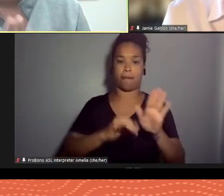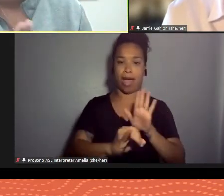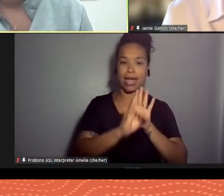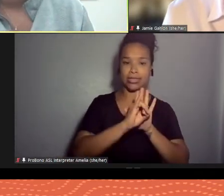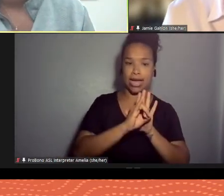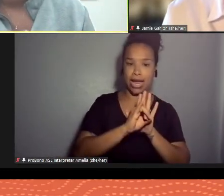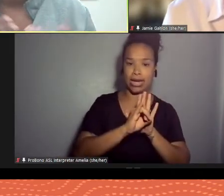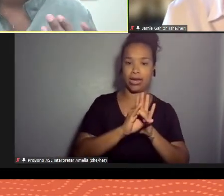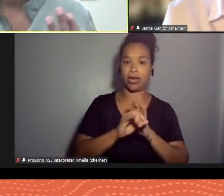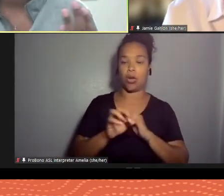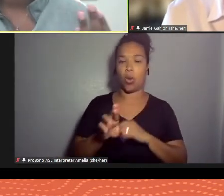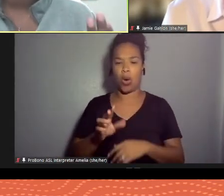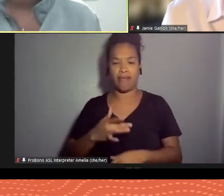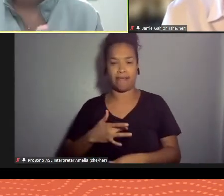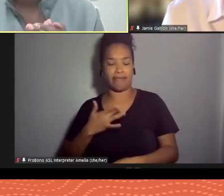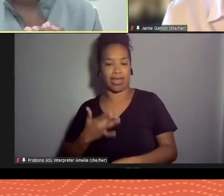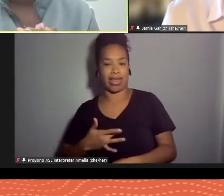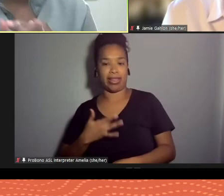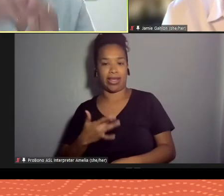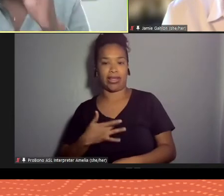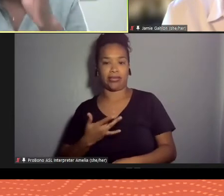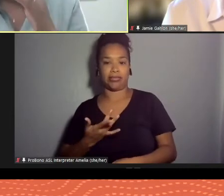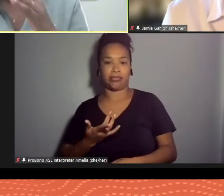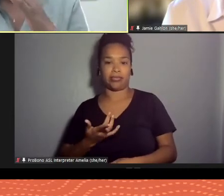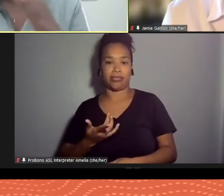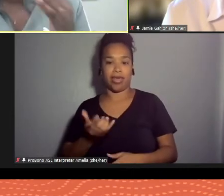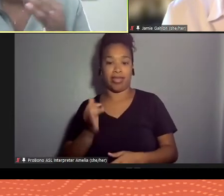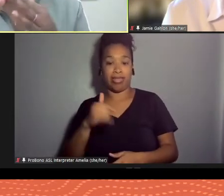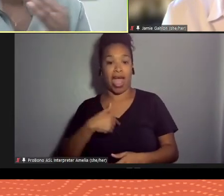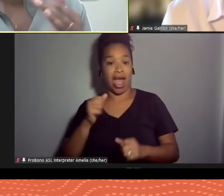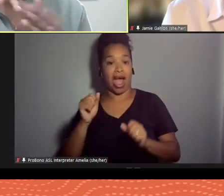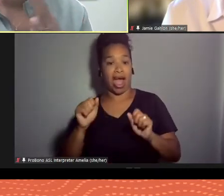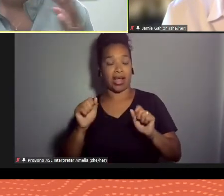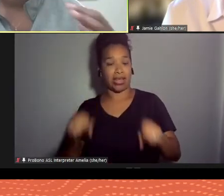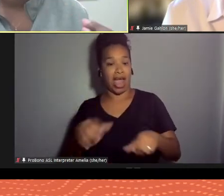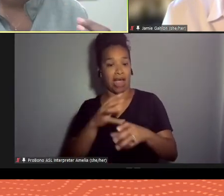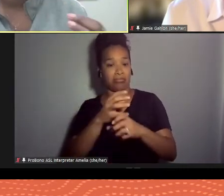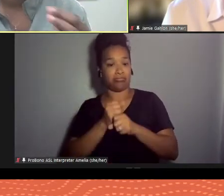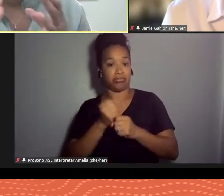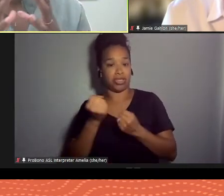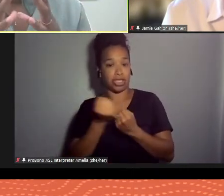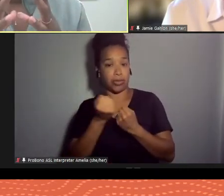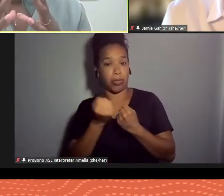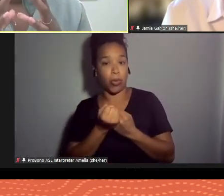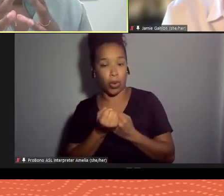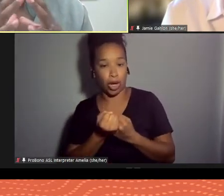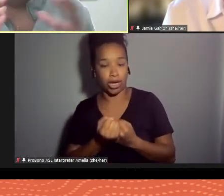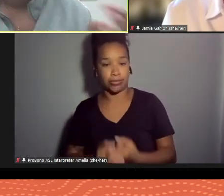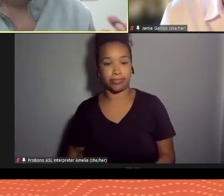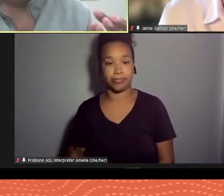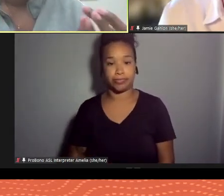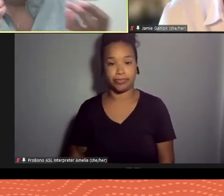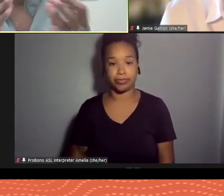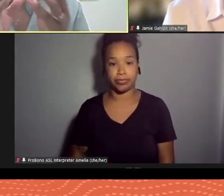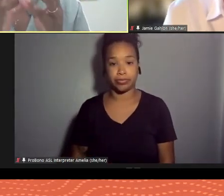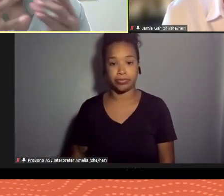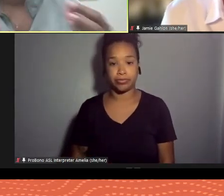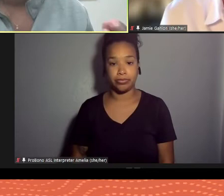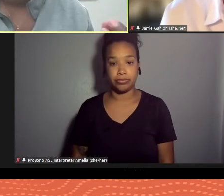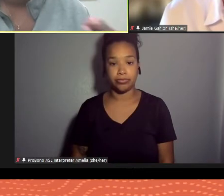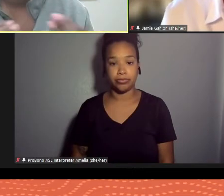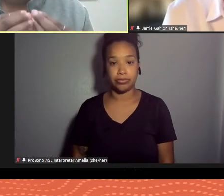a feeling that I can be supported? Even if the mechanisms don't already exist, at the very least, is